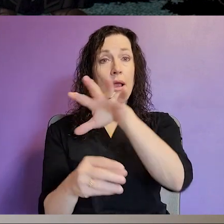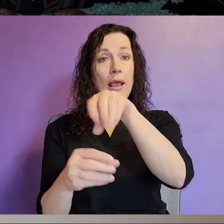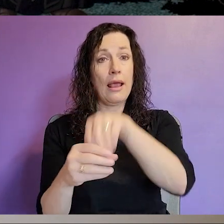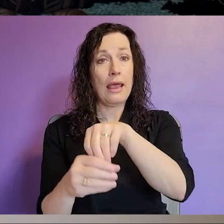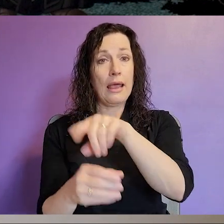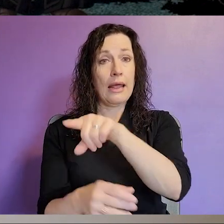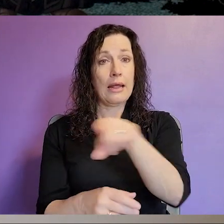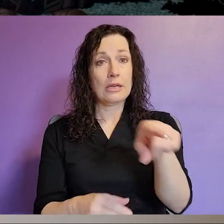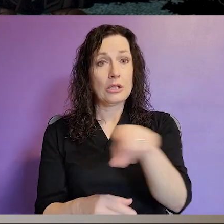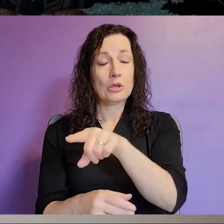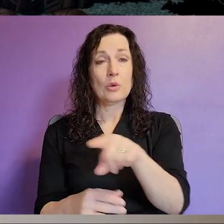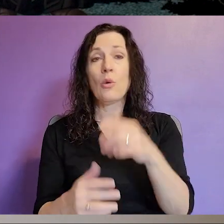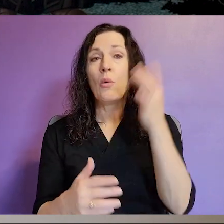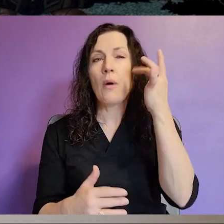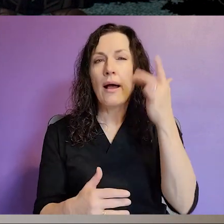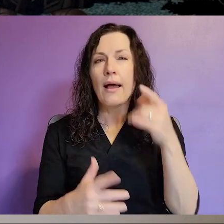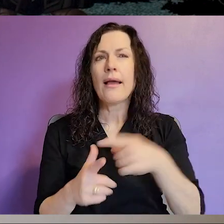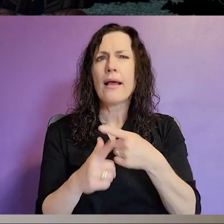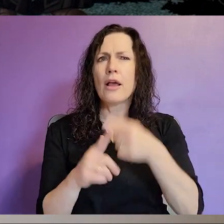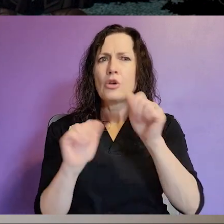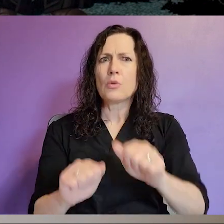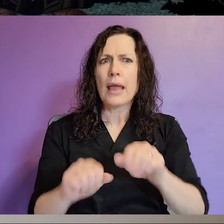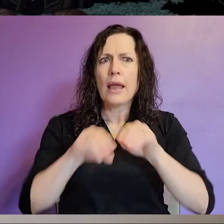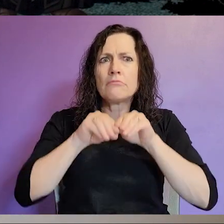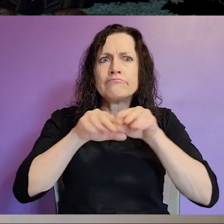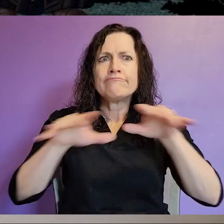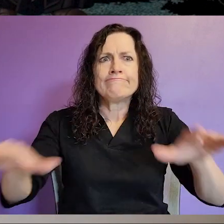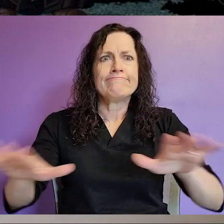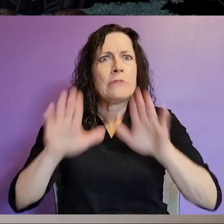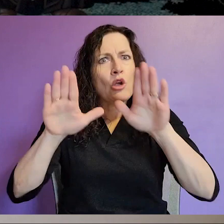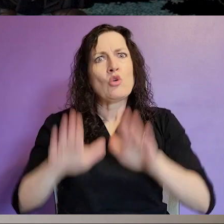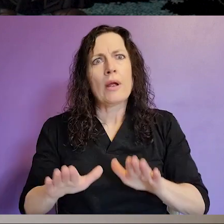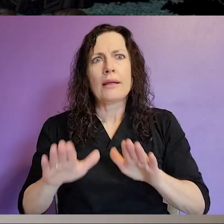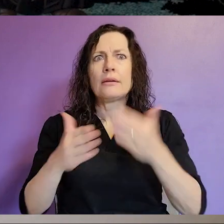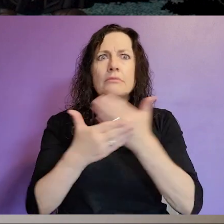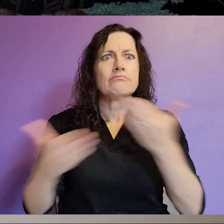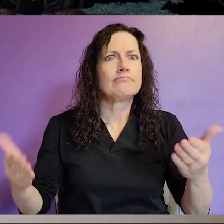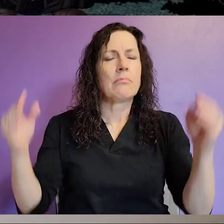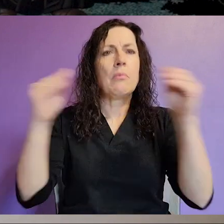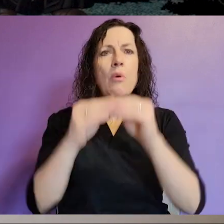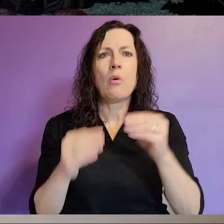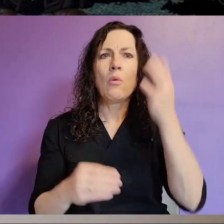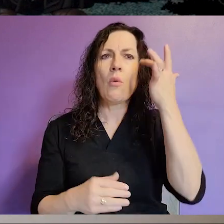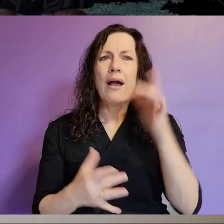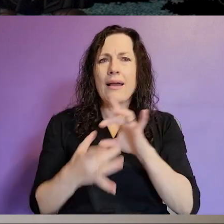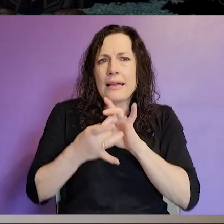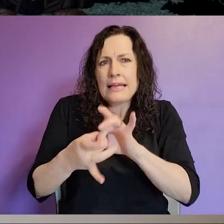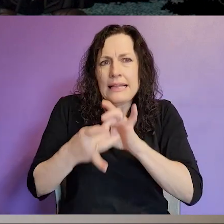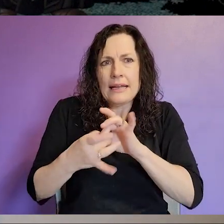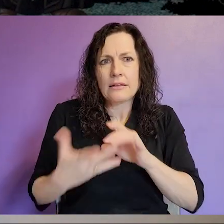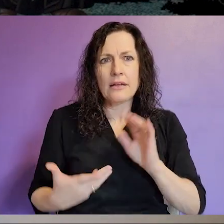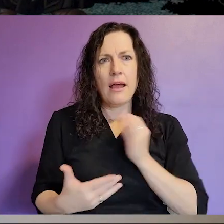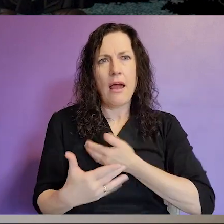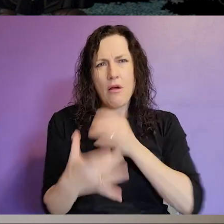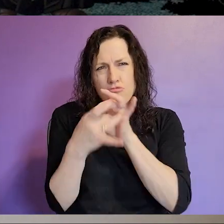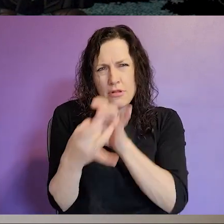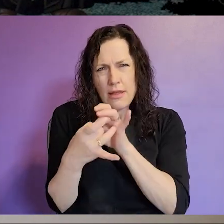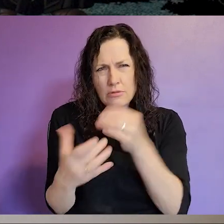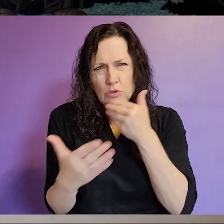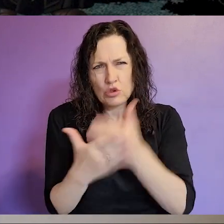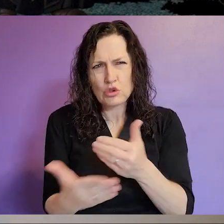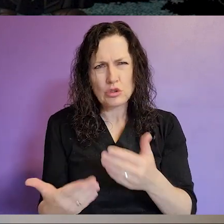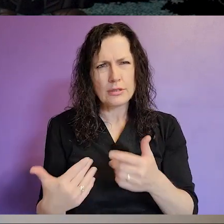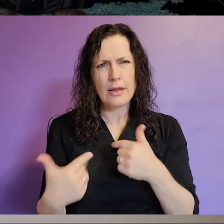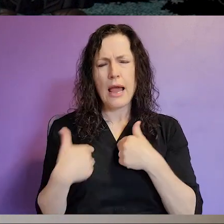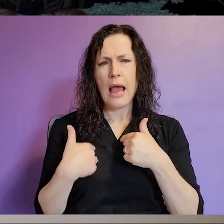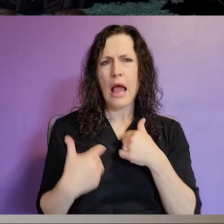coming into you that you may do even greater works than I have been doing, because you're at home with